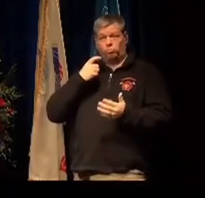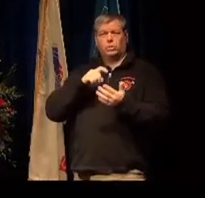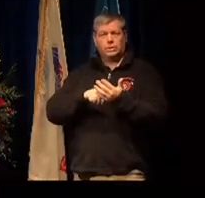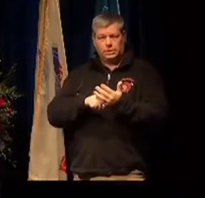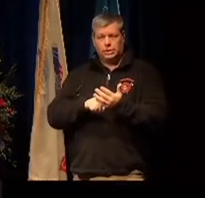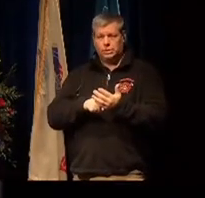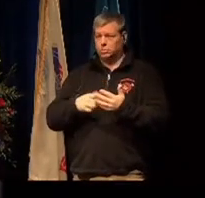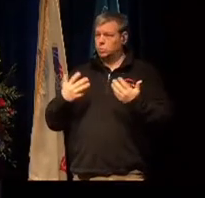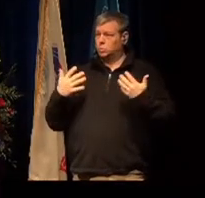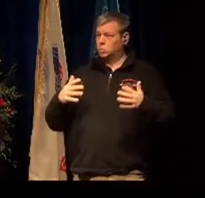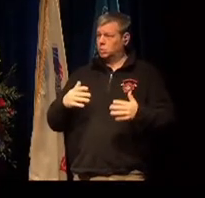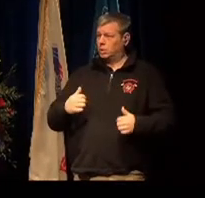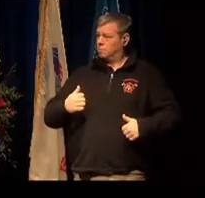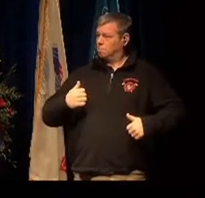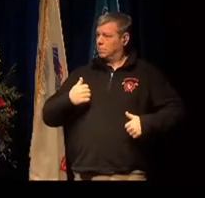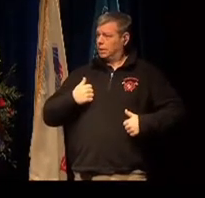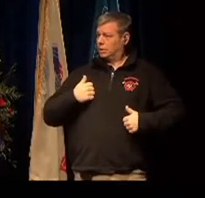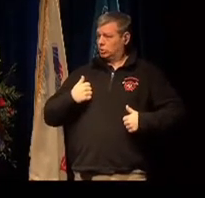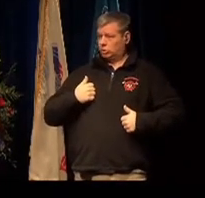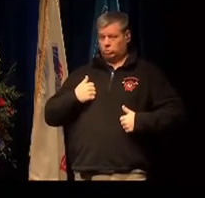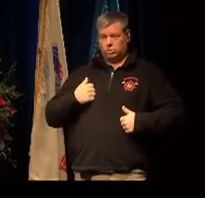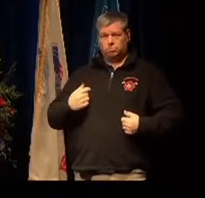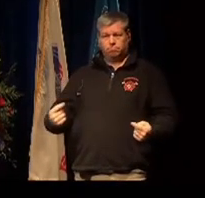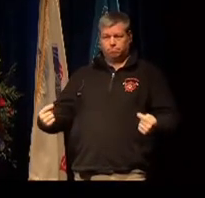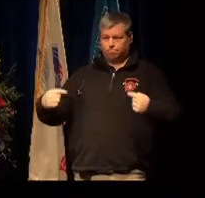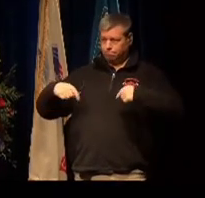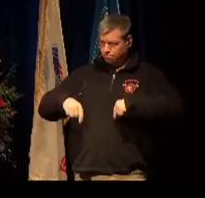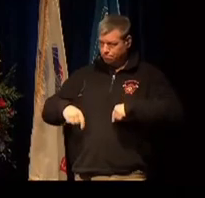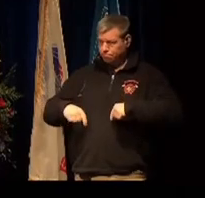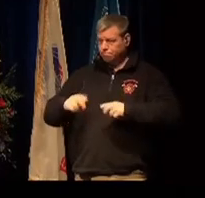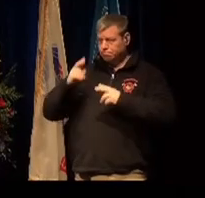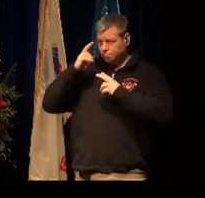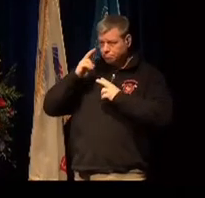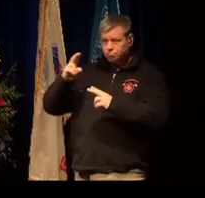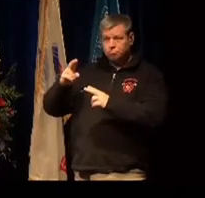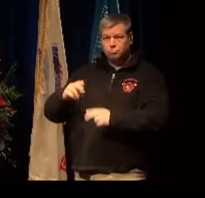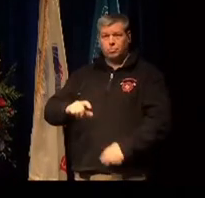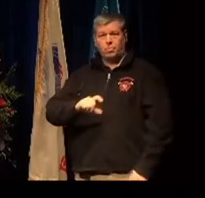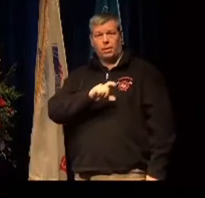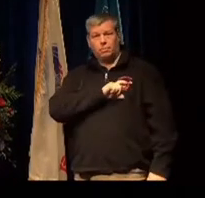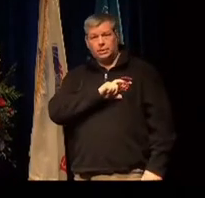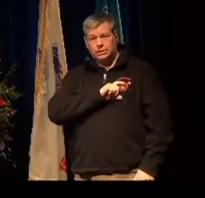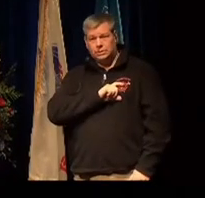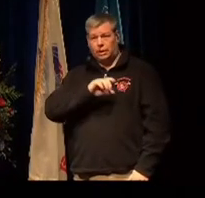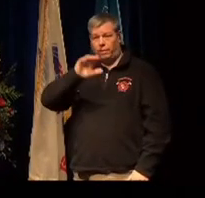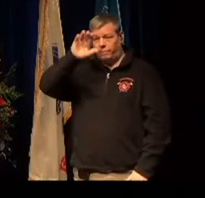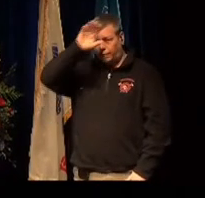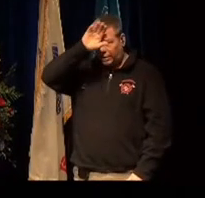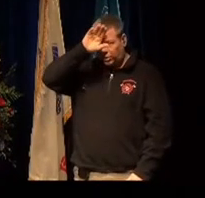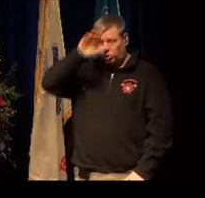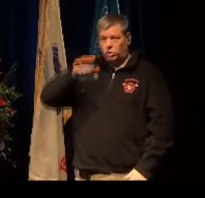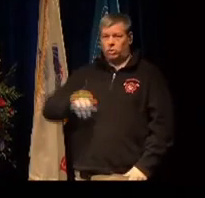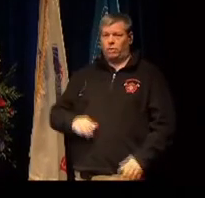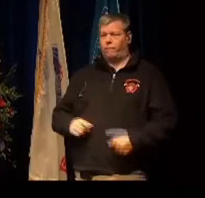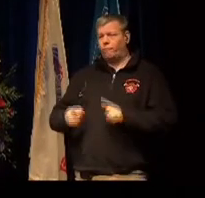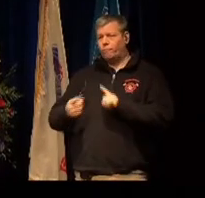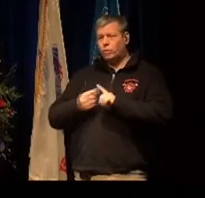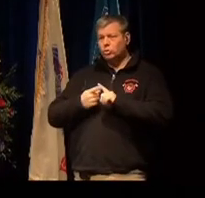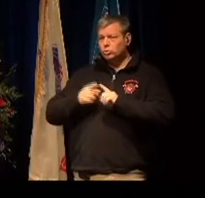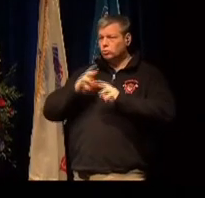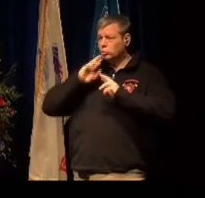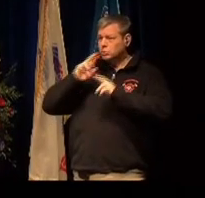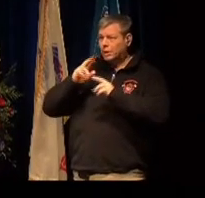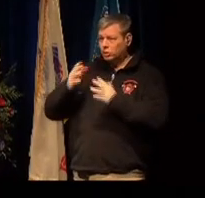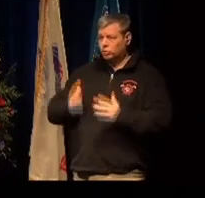great military presence here, many people that have come in for this, police, fire that are here, first responders. Thank